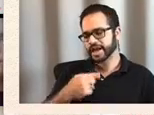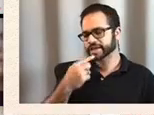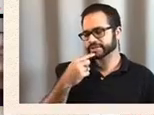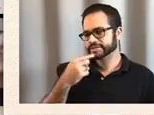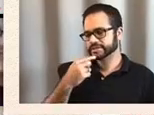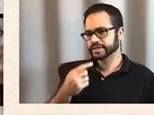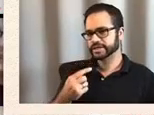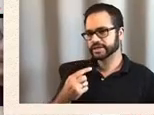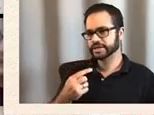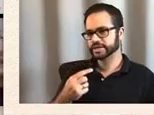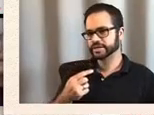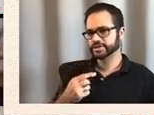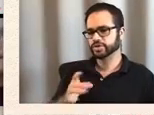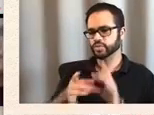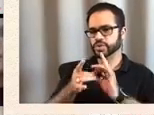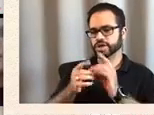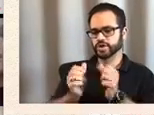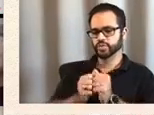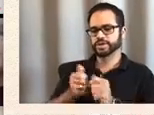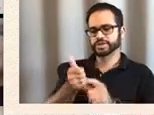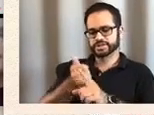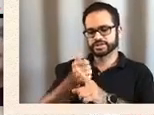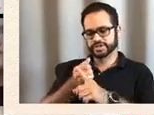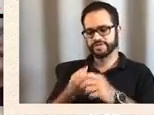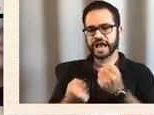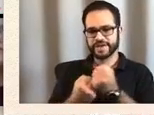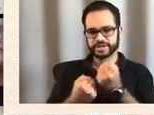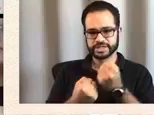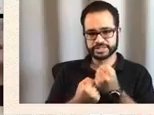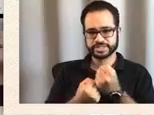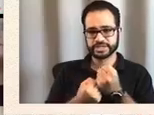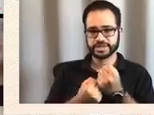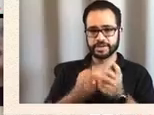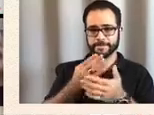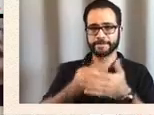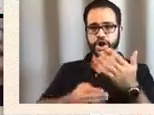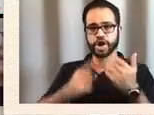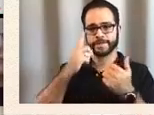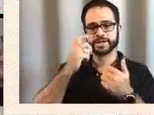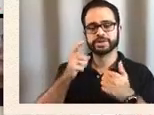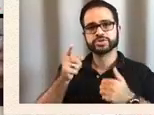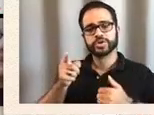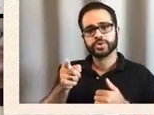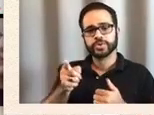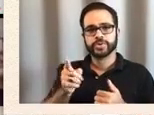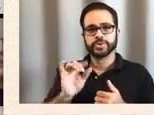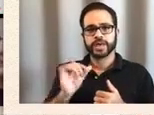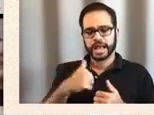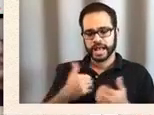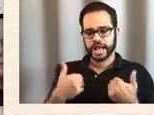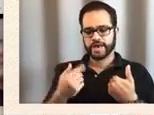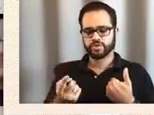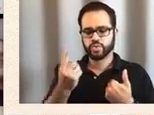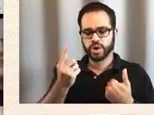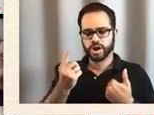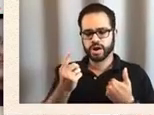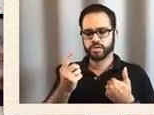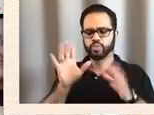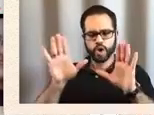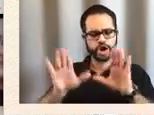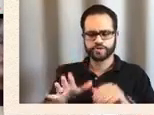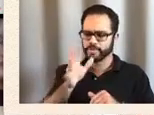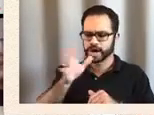definitely in regards to the self-advocacy part, because you kind of, I had wonderful parents who worked with me